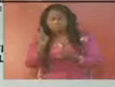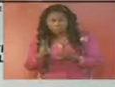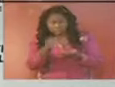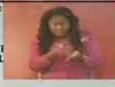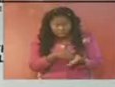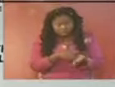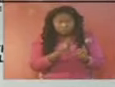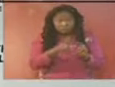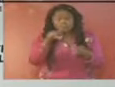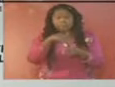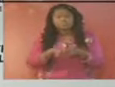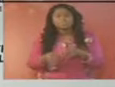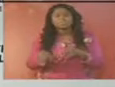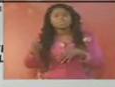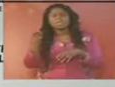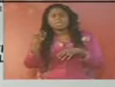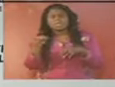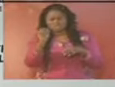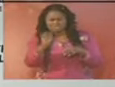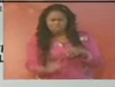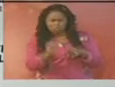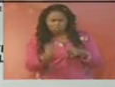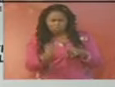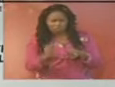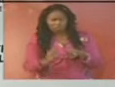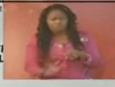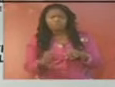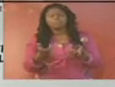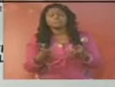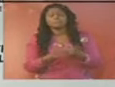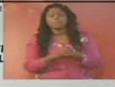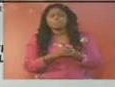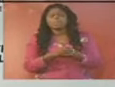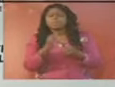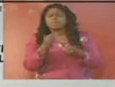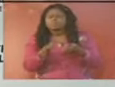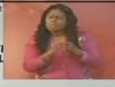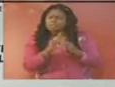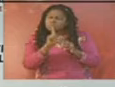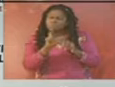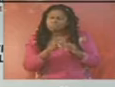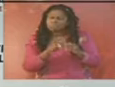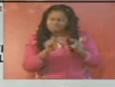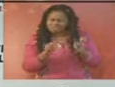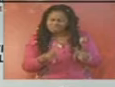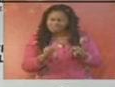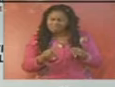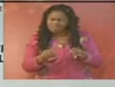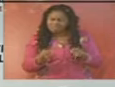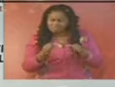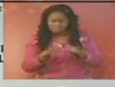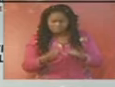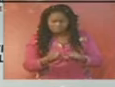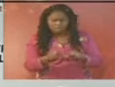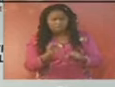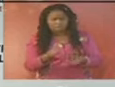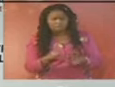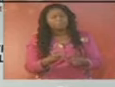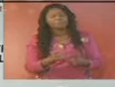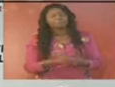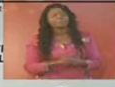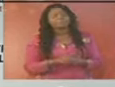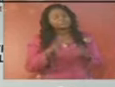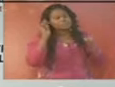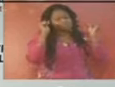Right. So in both instances, the individuals actually fall under the remit of national security.